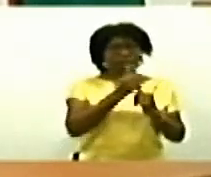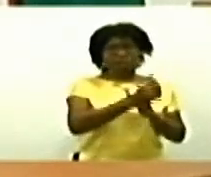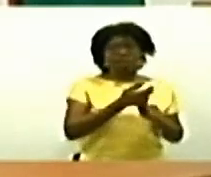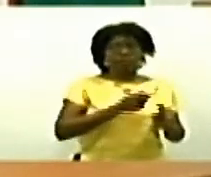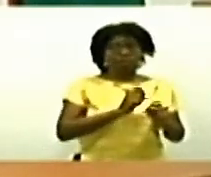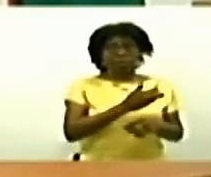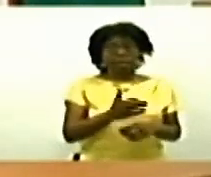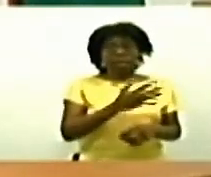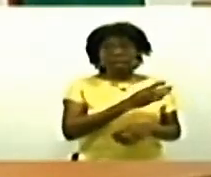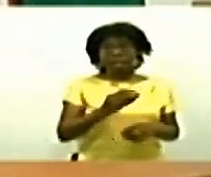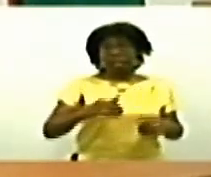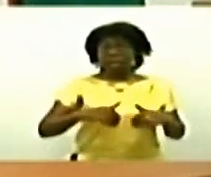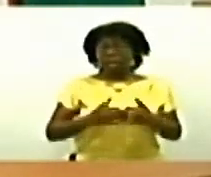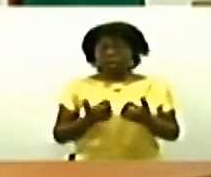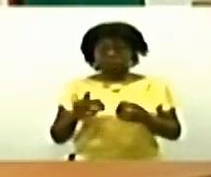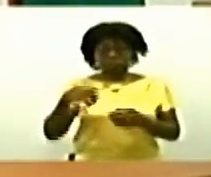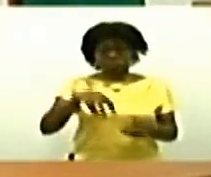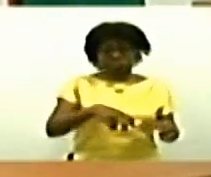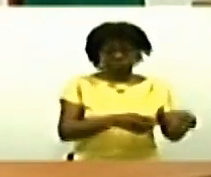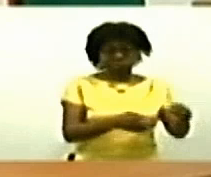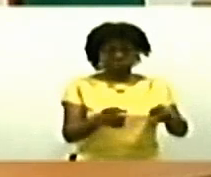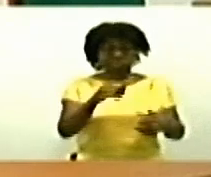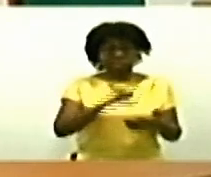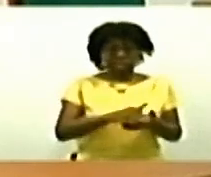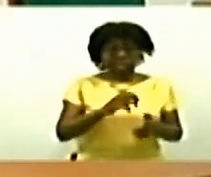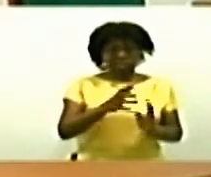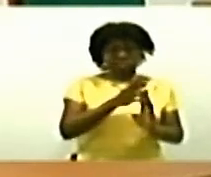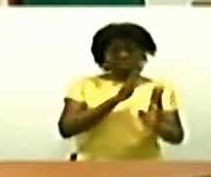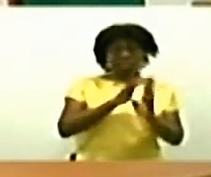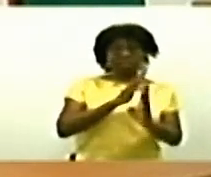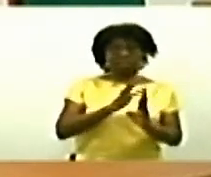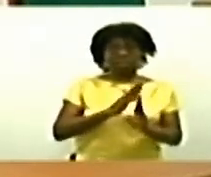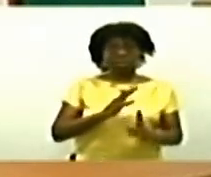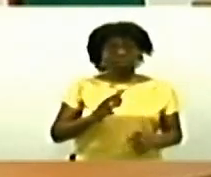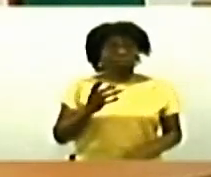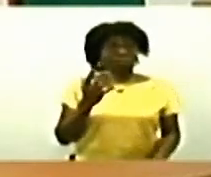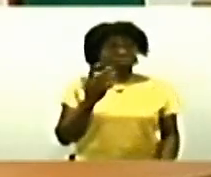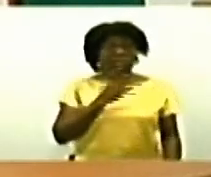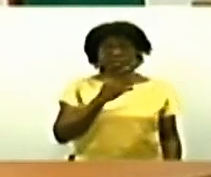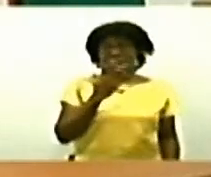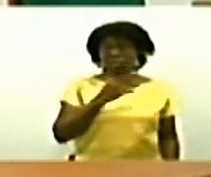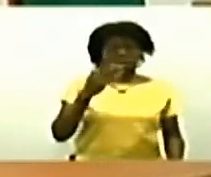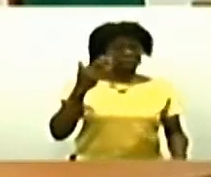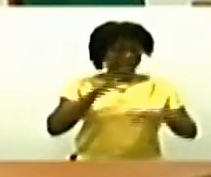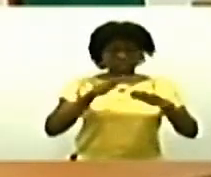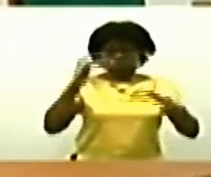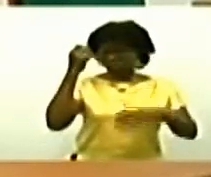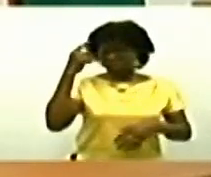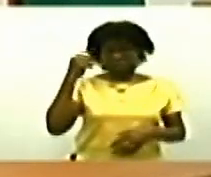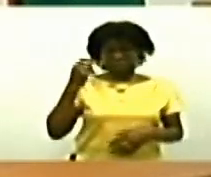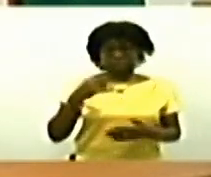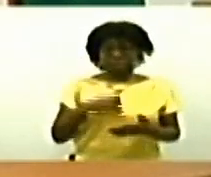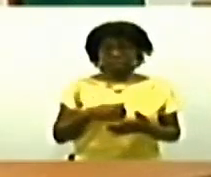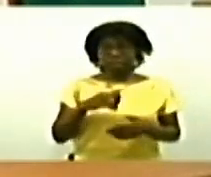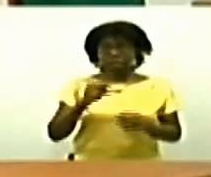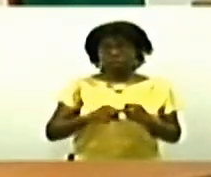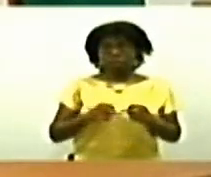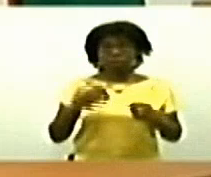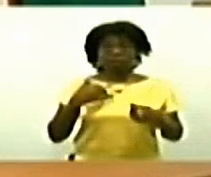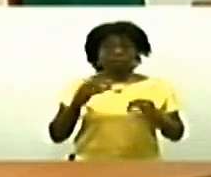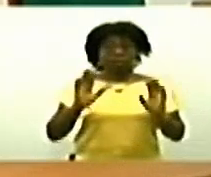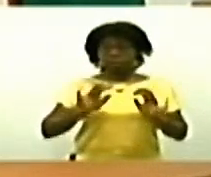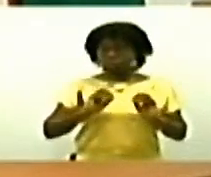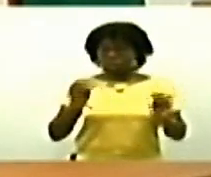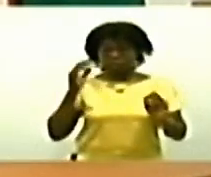And how they navigate that traffic coming down there, it's unbelievable. I don't understand it. So we make no provisions